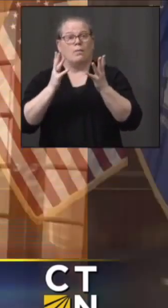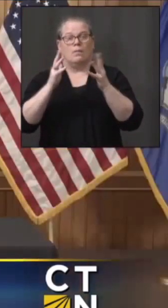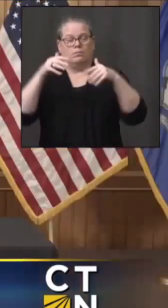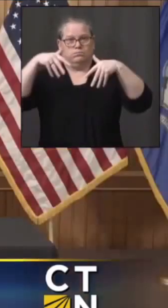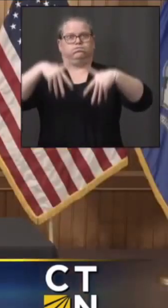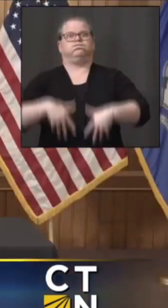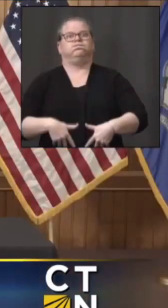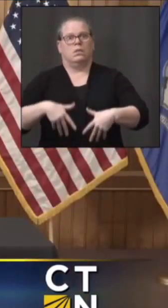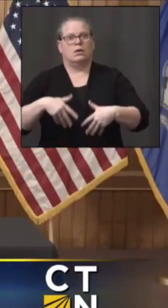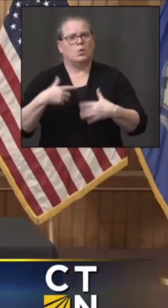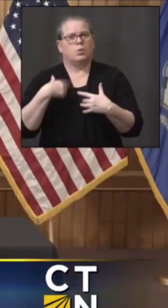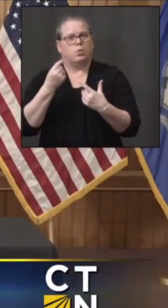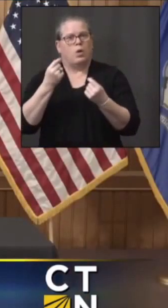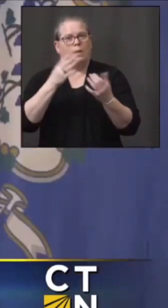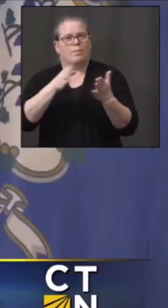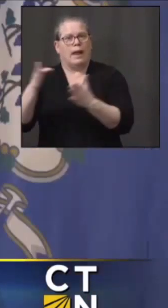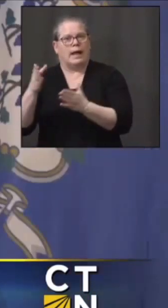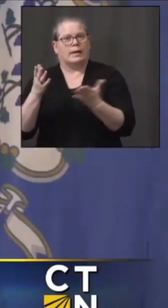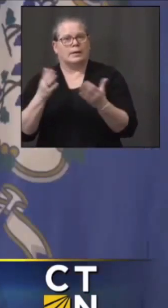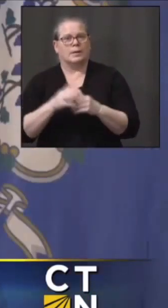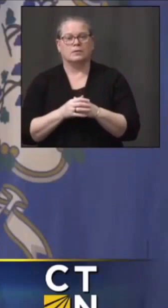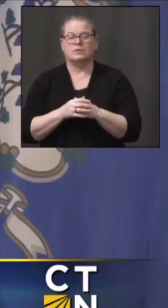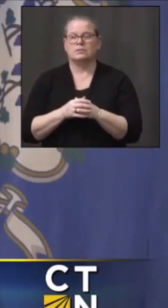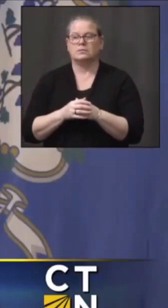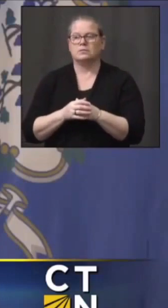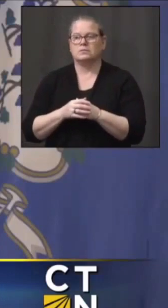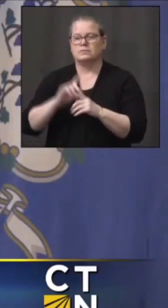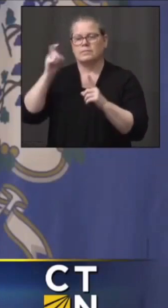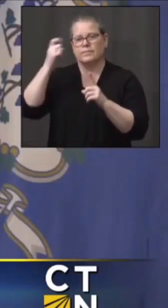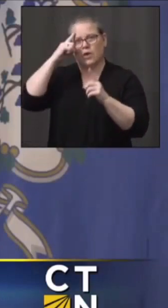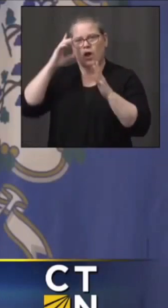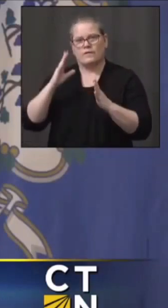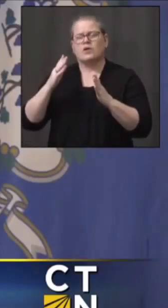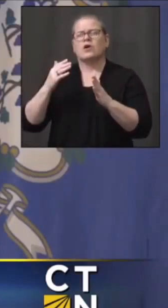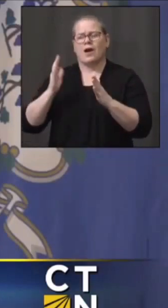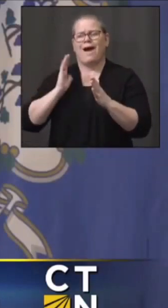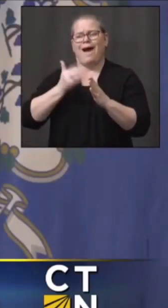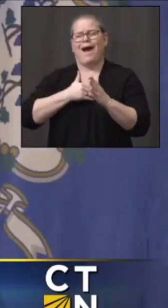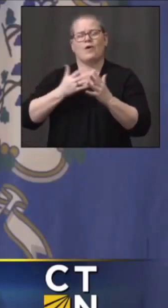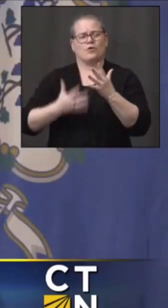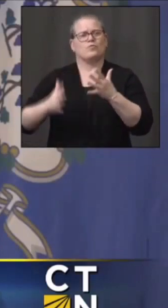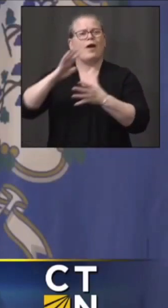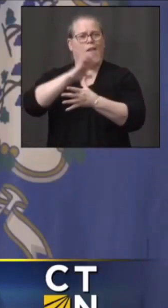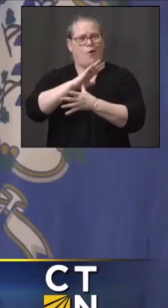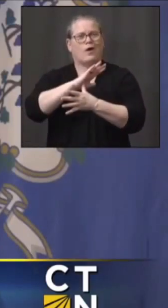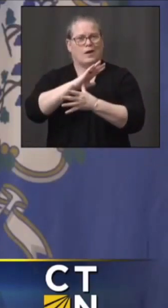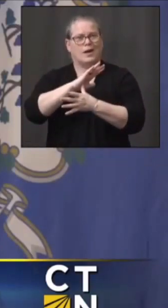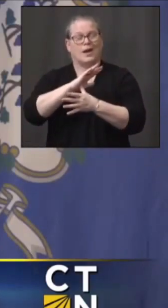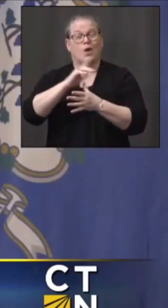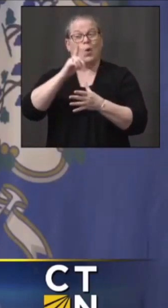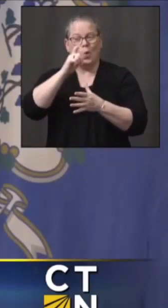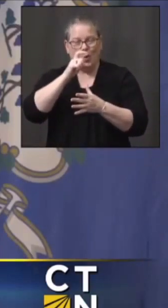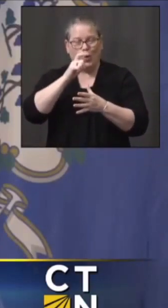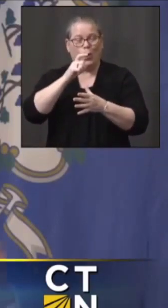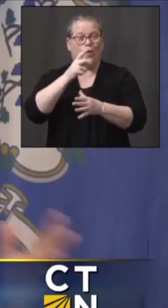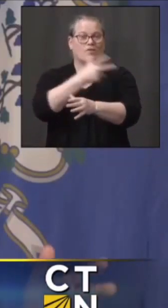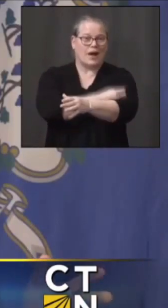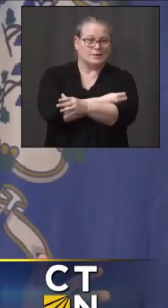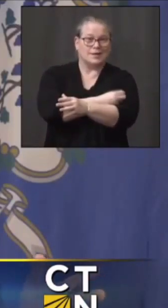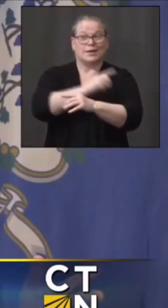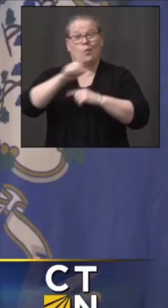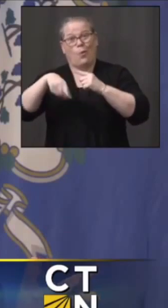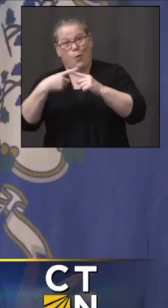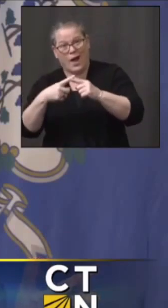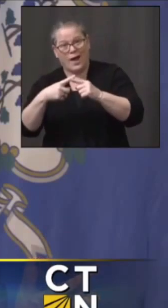I think we have our priority in terms of, in terms of who's getting what when. I think when they get their first dose,